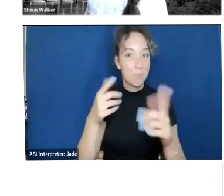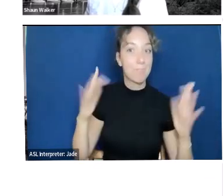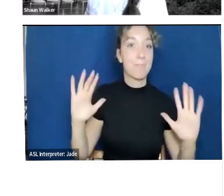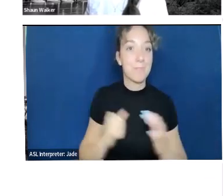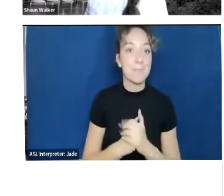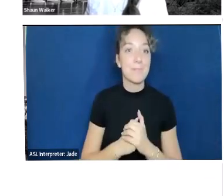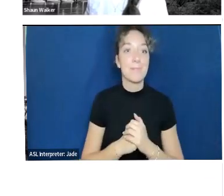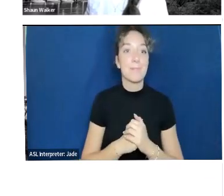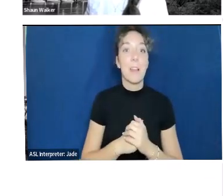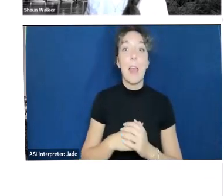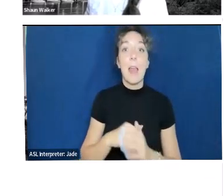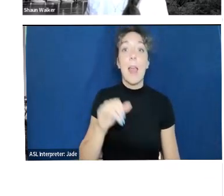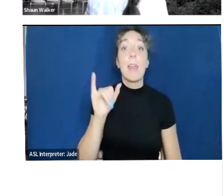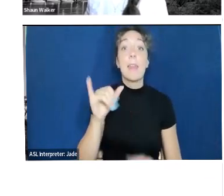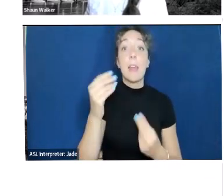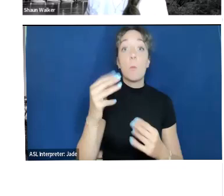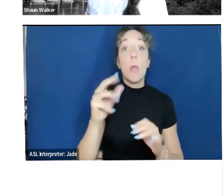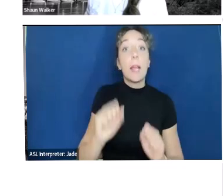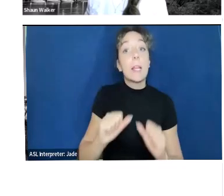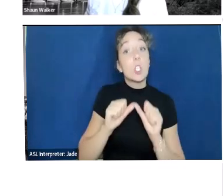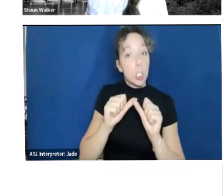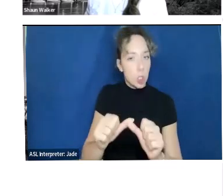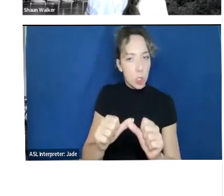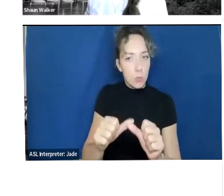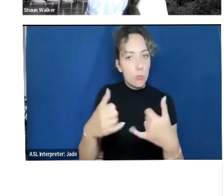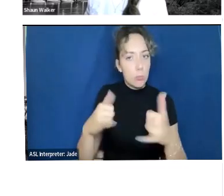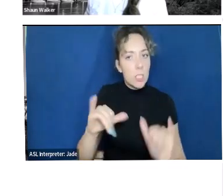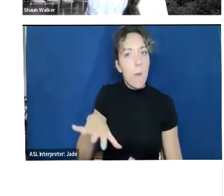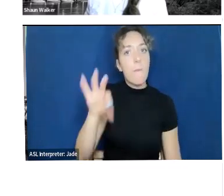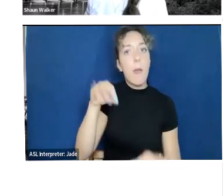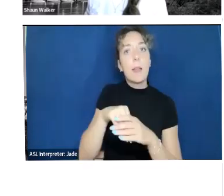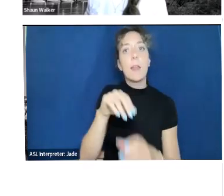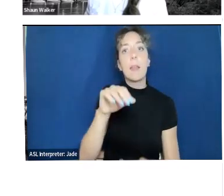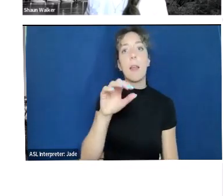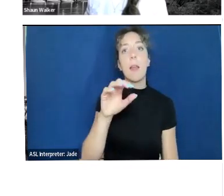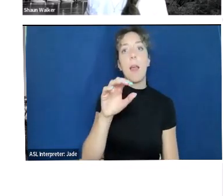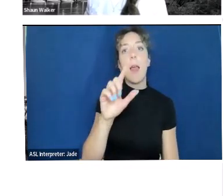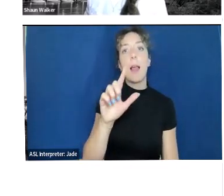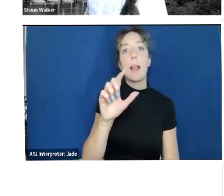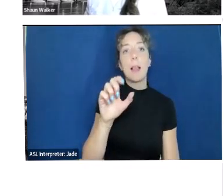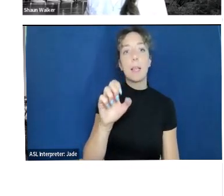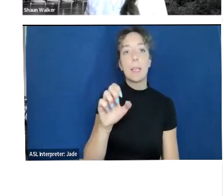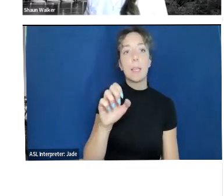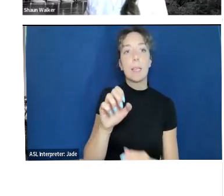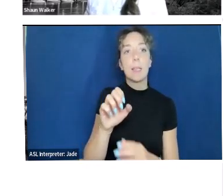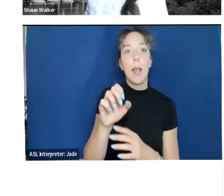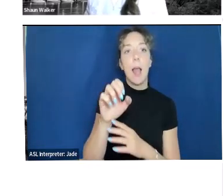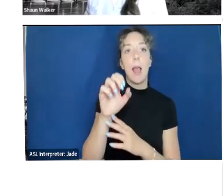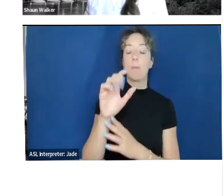to be found in the EOY roadmap and calendar.